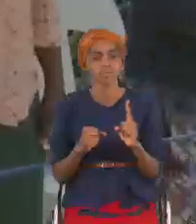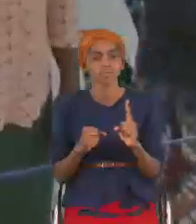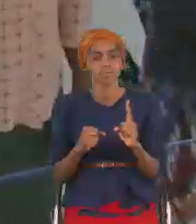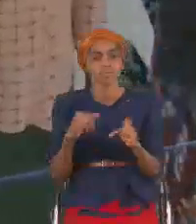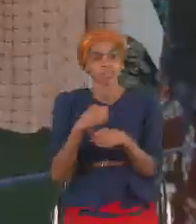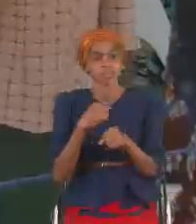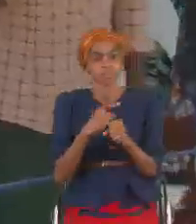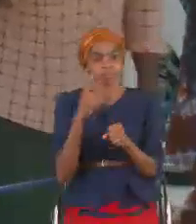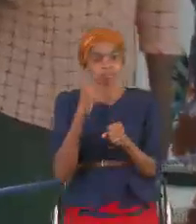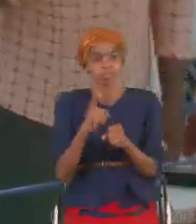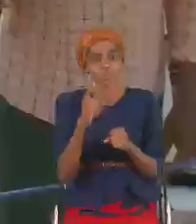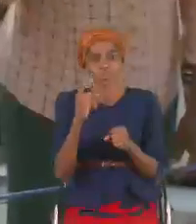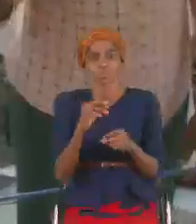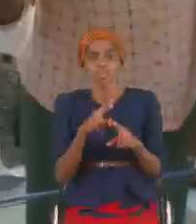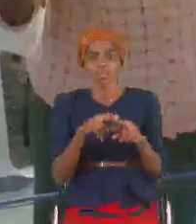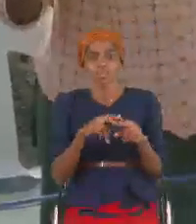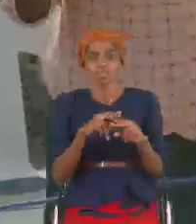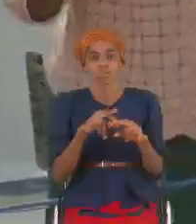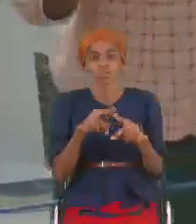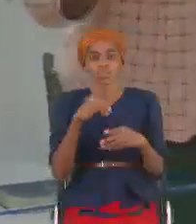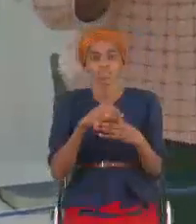make you a salt in the earth,